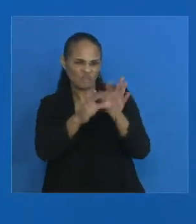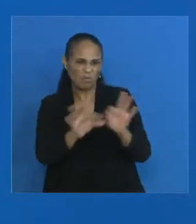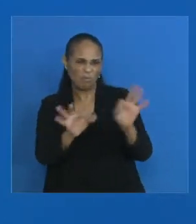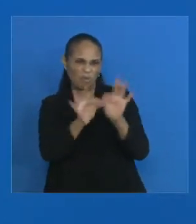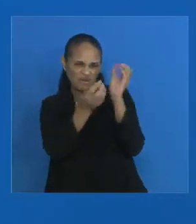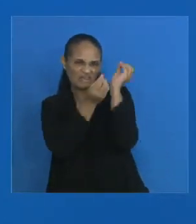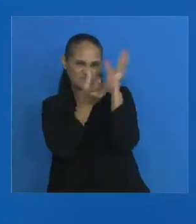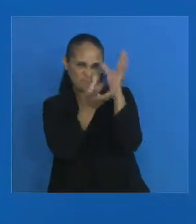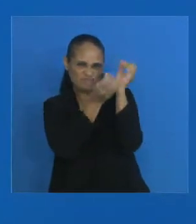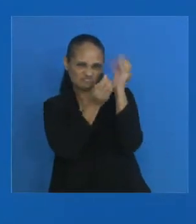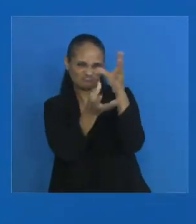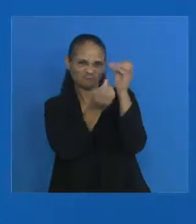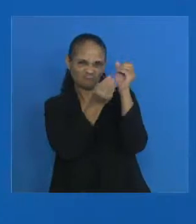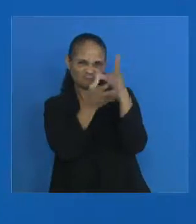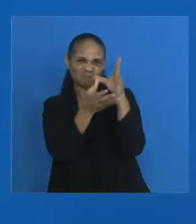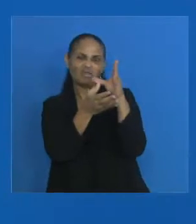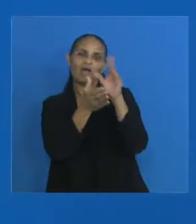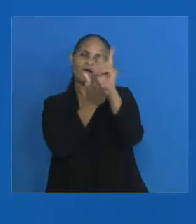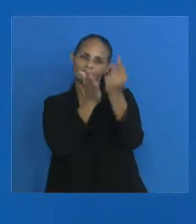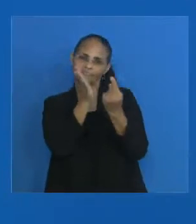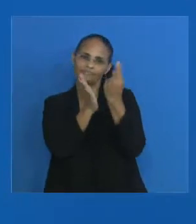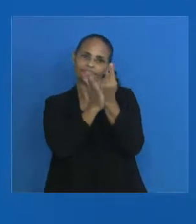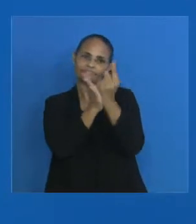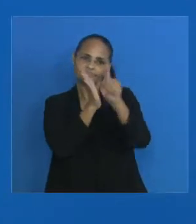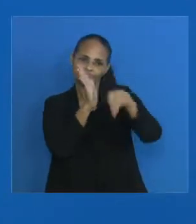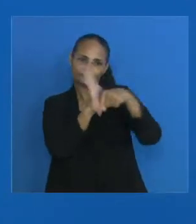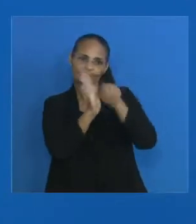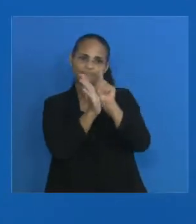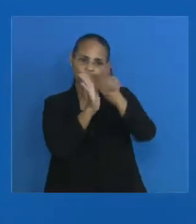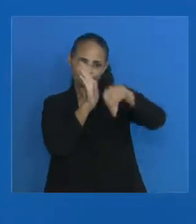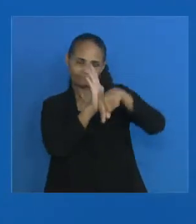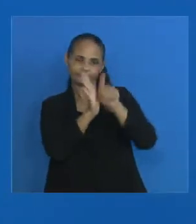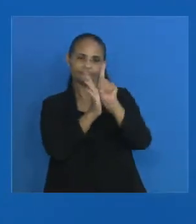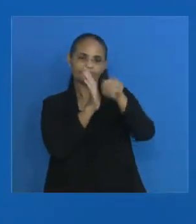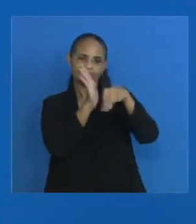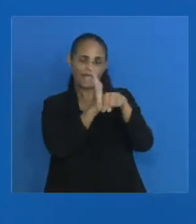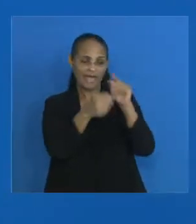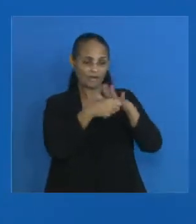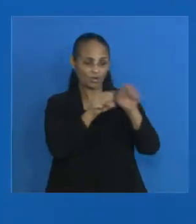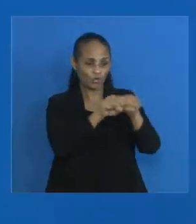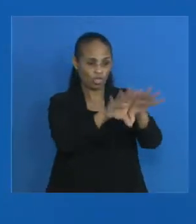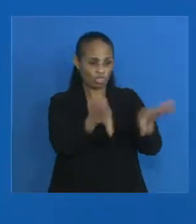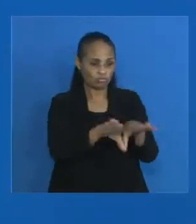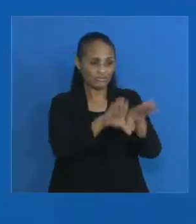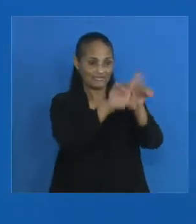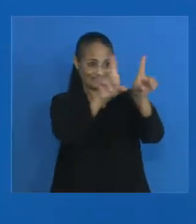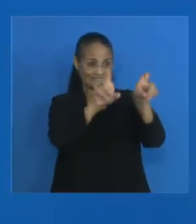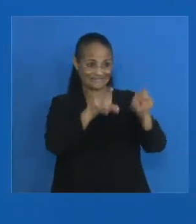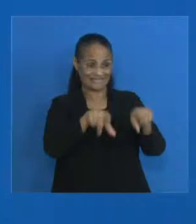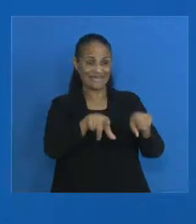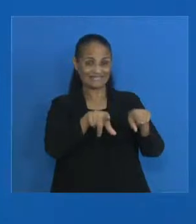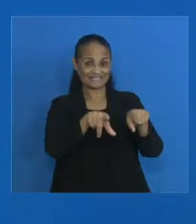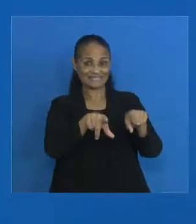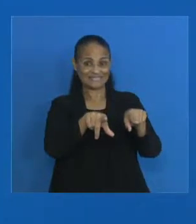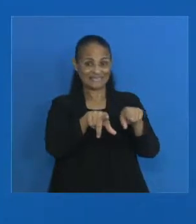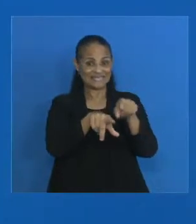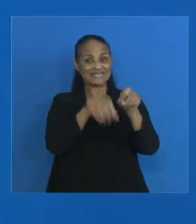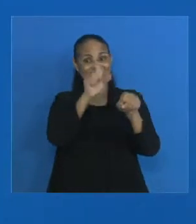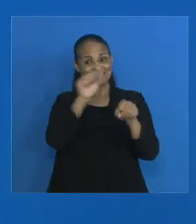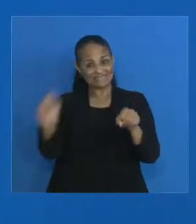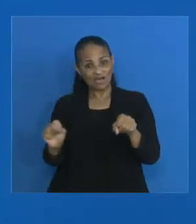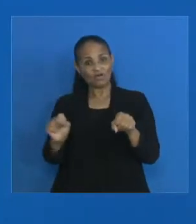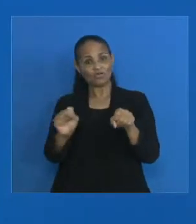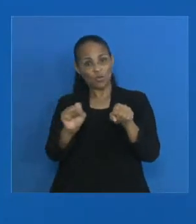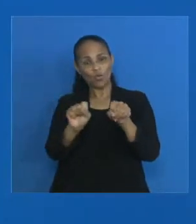and updates on the half hour. Regarding the COVID-19 testing, Southside will be open